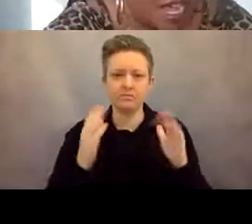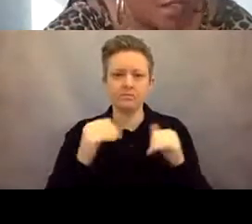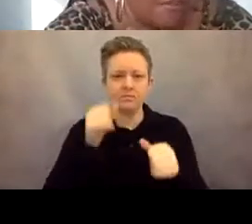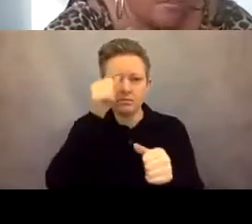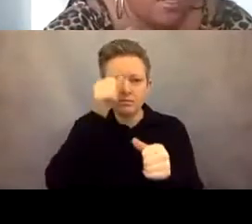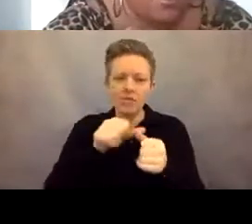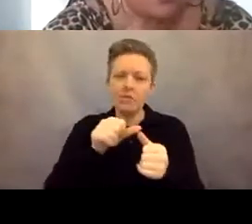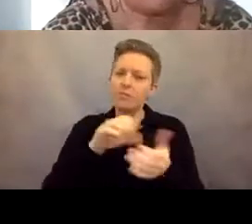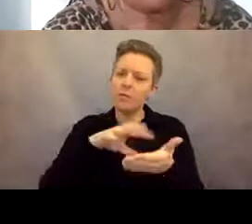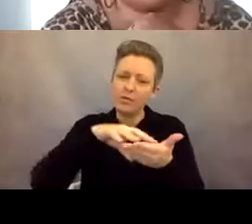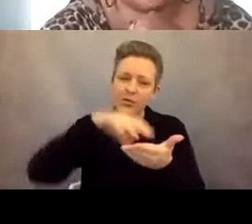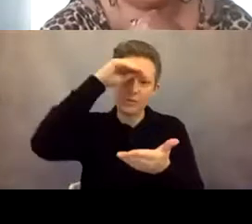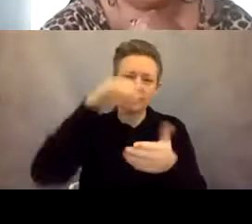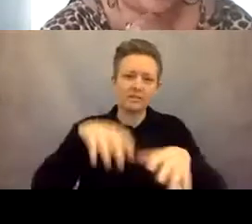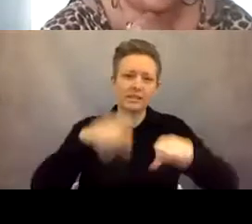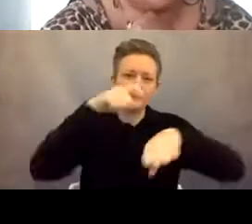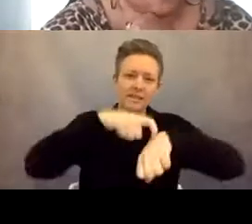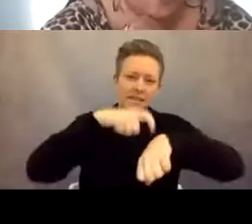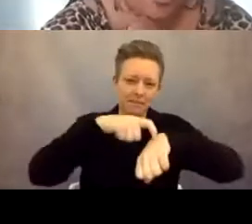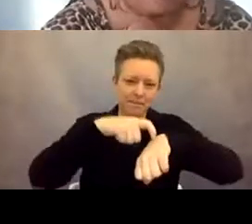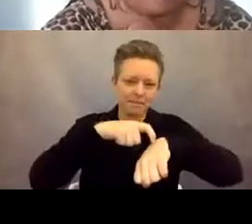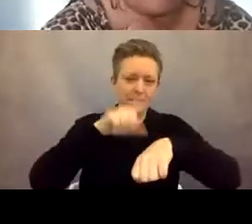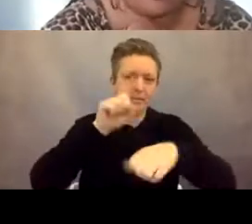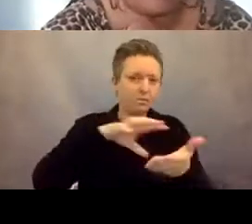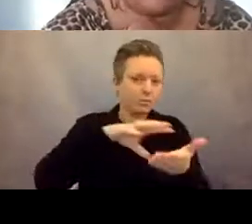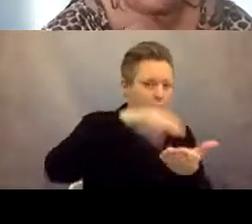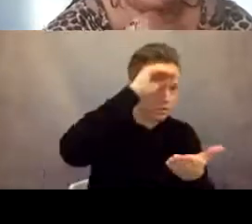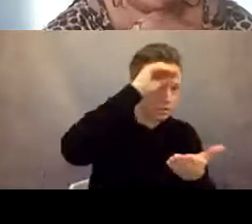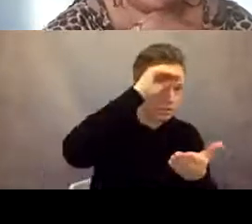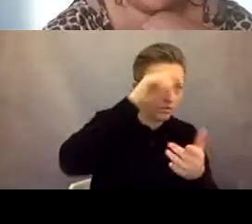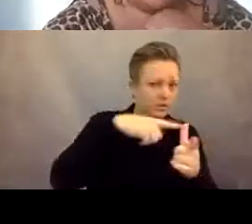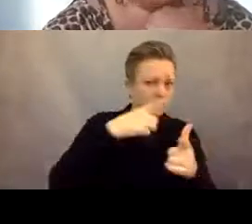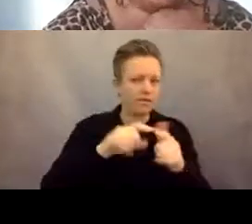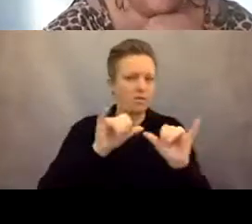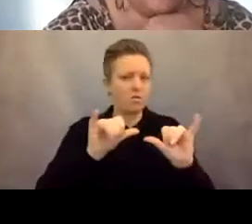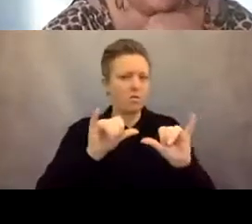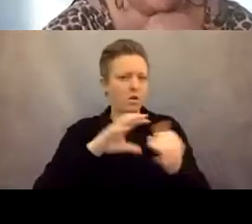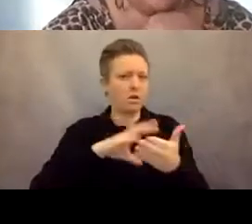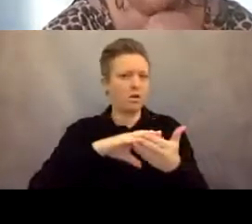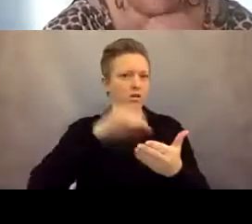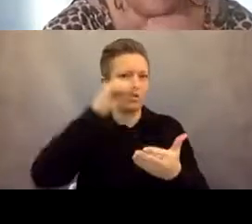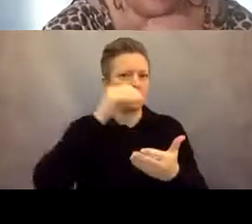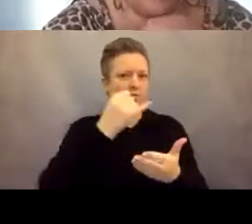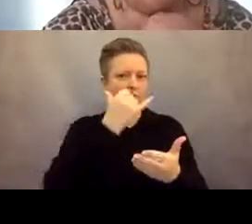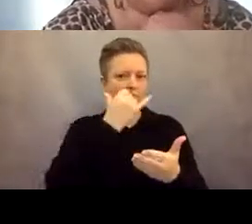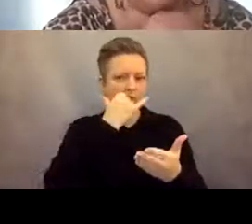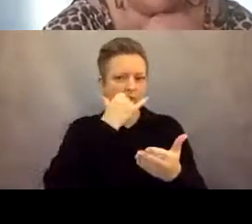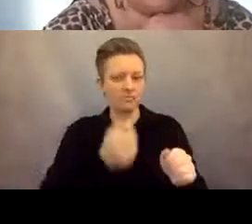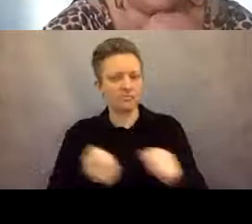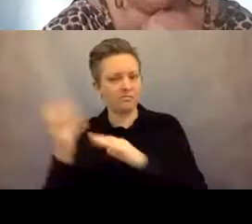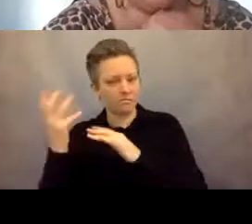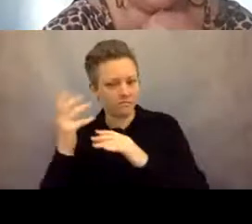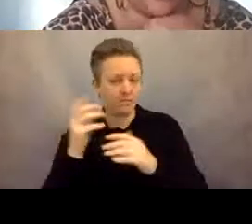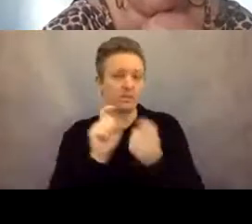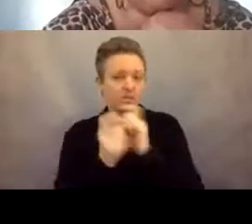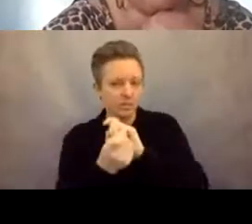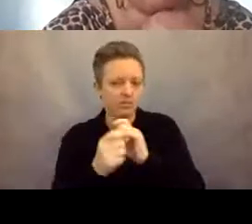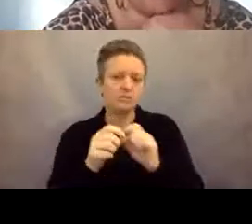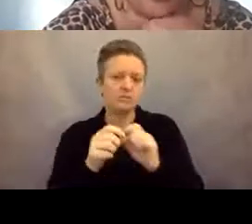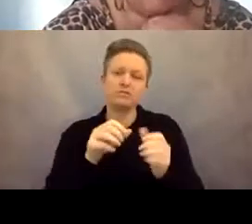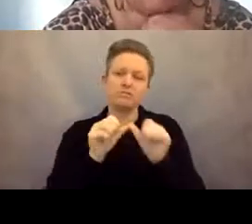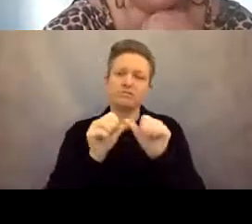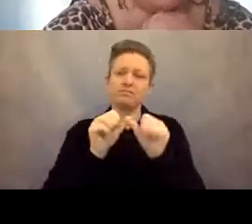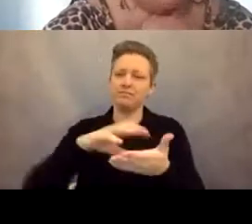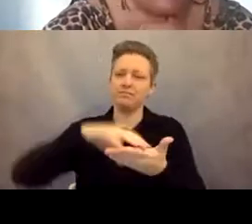some time. Create space for conversations and continue to reevaluate if those spaces feel safe